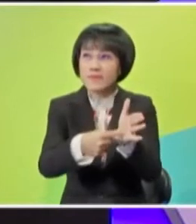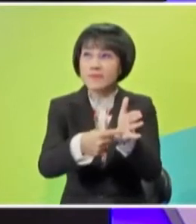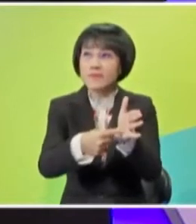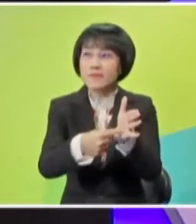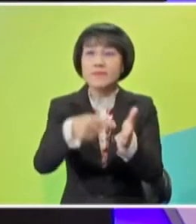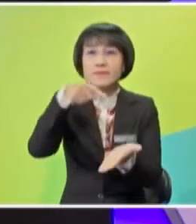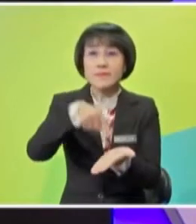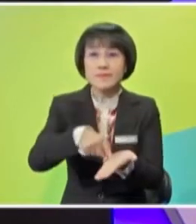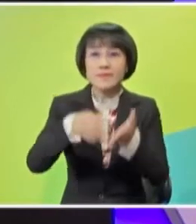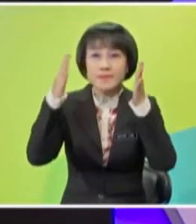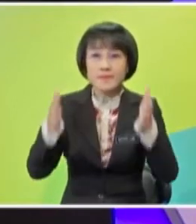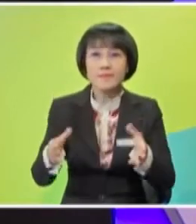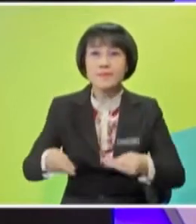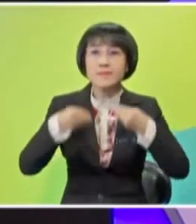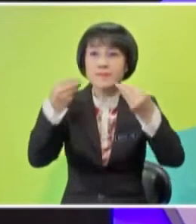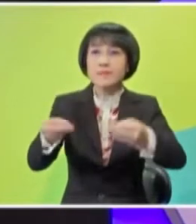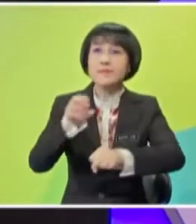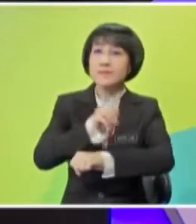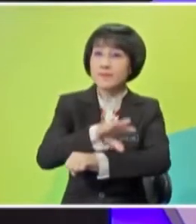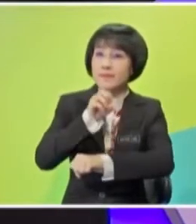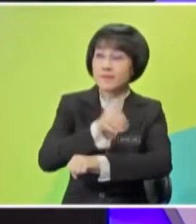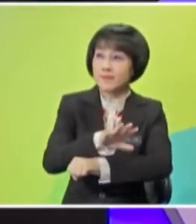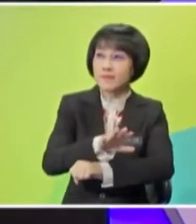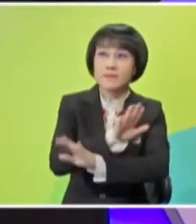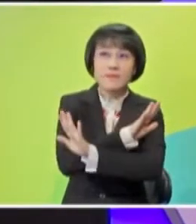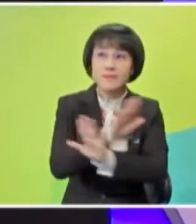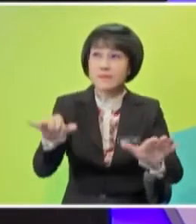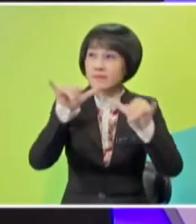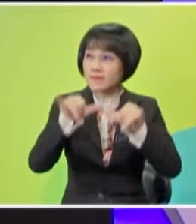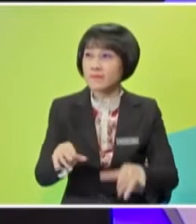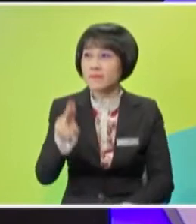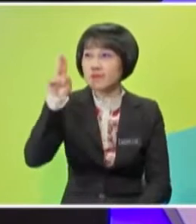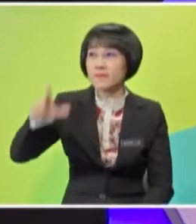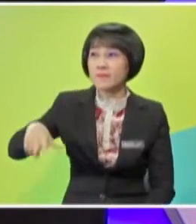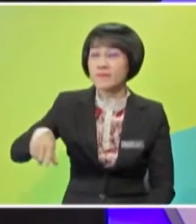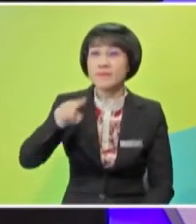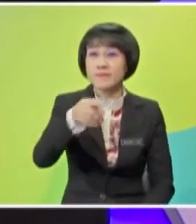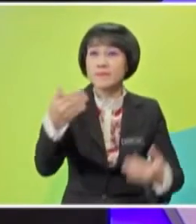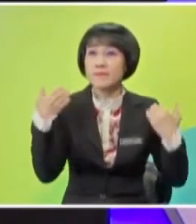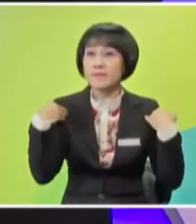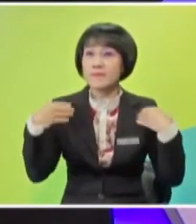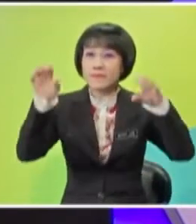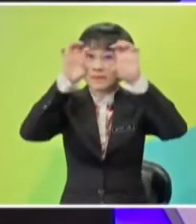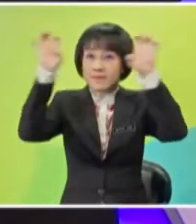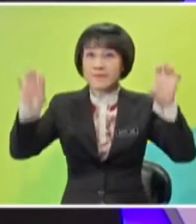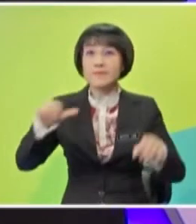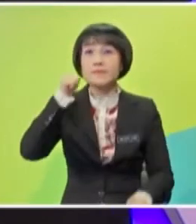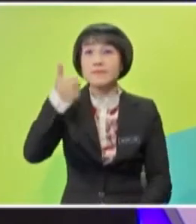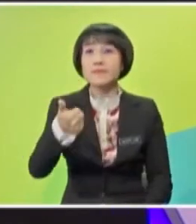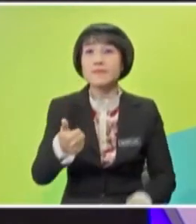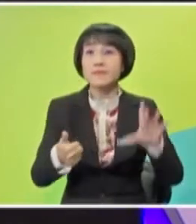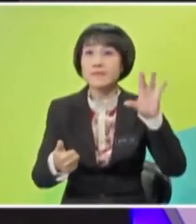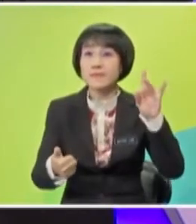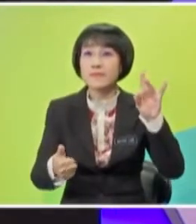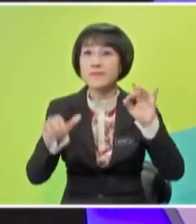this person want to give you an advice, because they say don't stay up late. You've got an exam tomorrow at 8 a.m. Yeah.